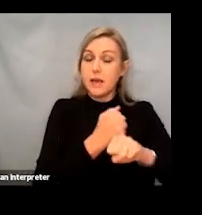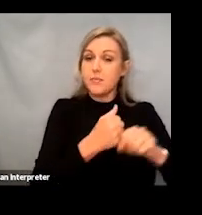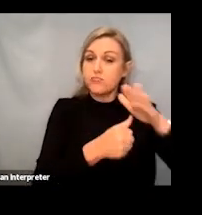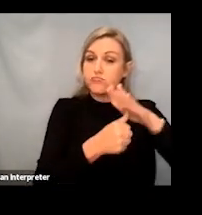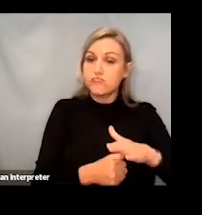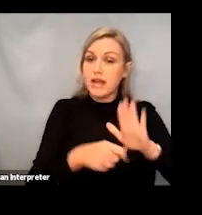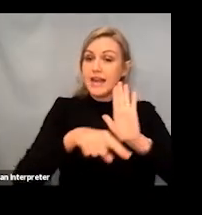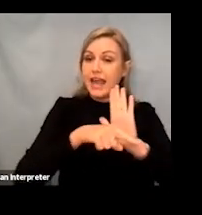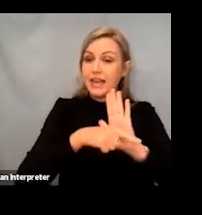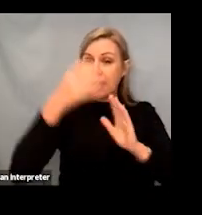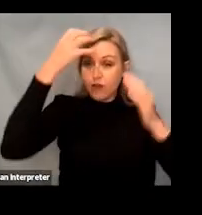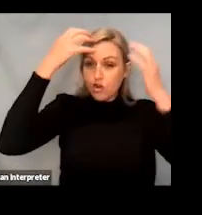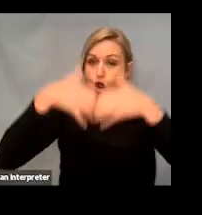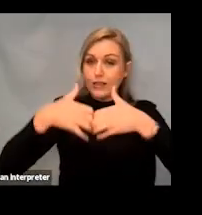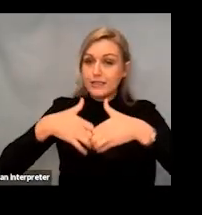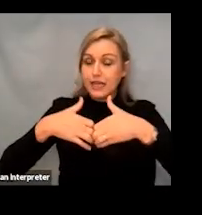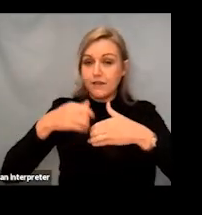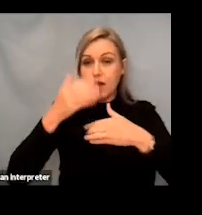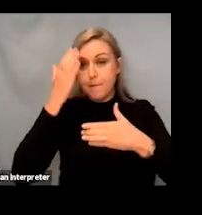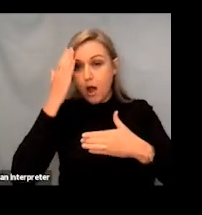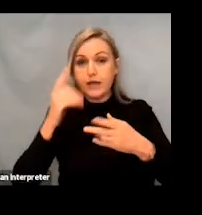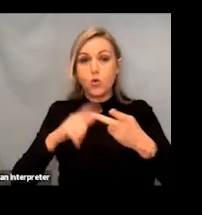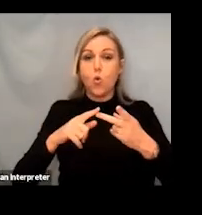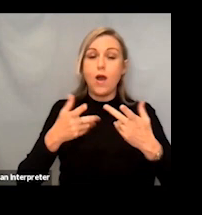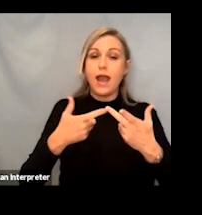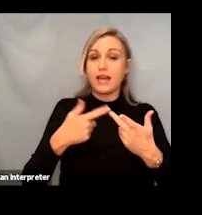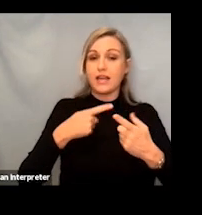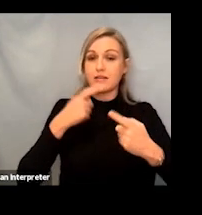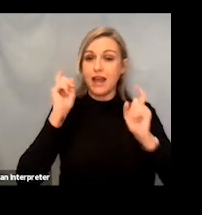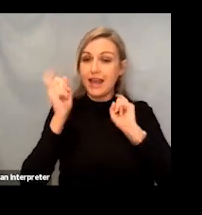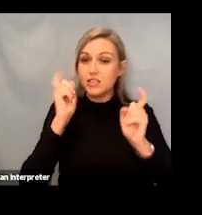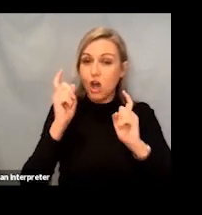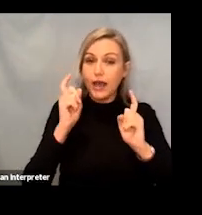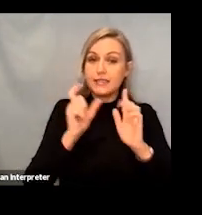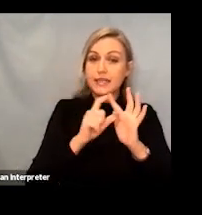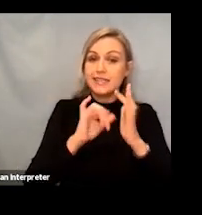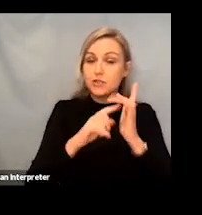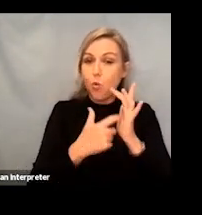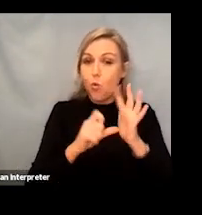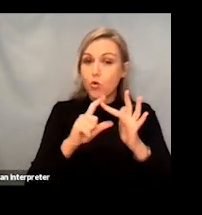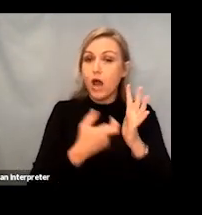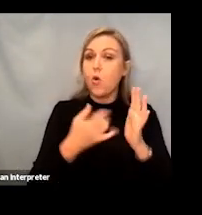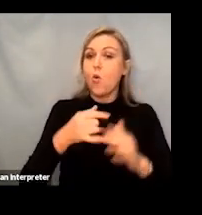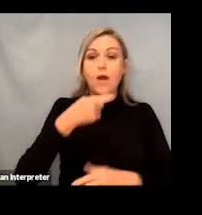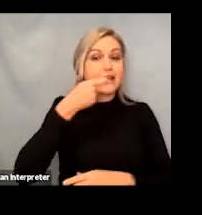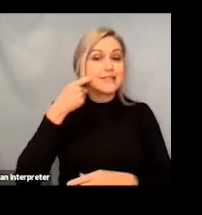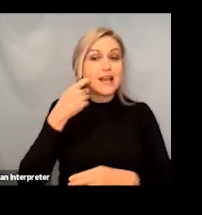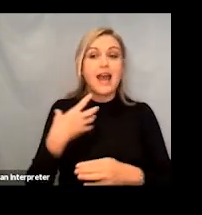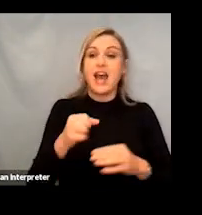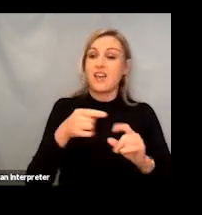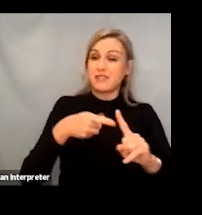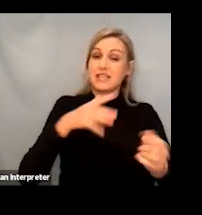cognitive bias in depression, or specific anxiety disorders, or specific addictions, where clearly there are certain habits